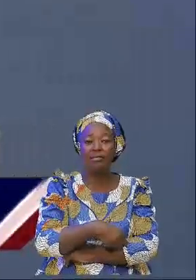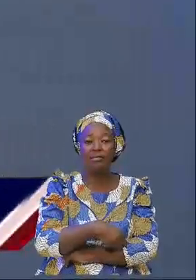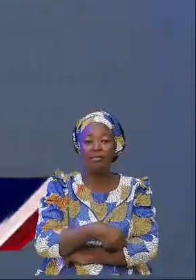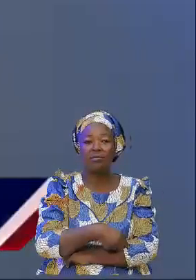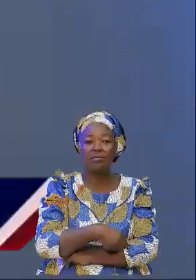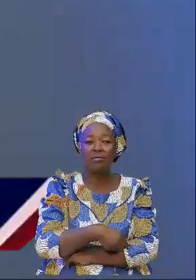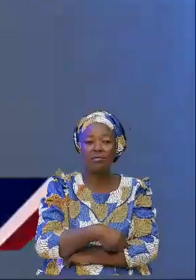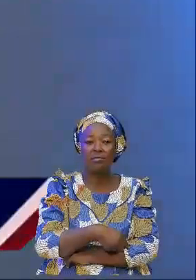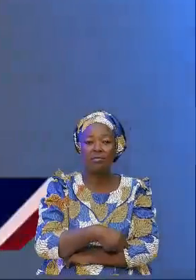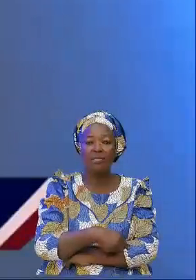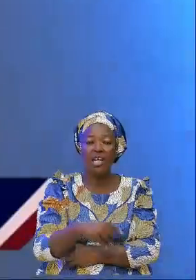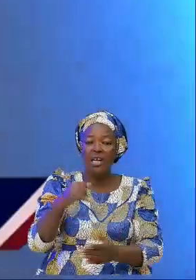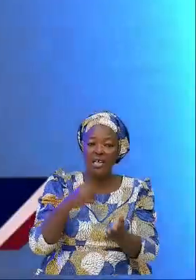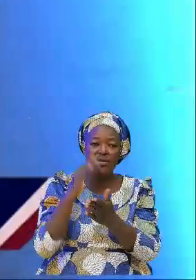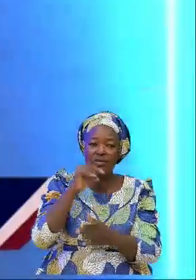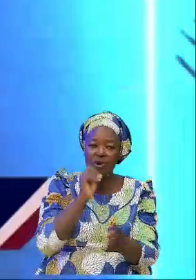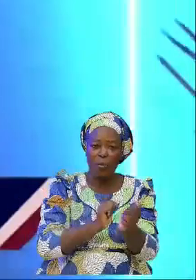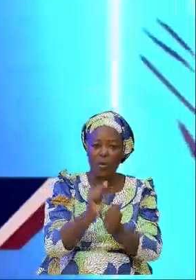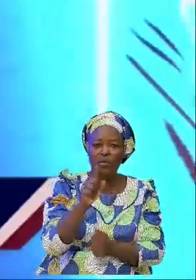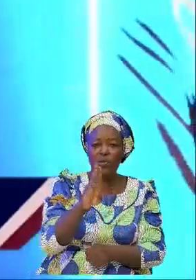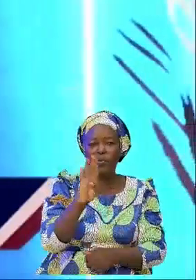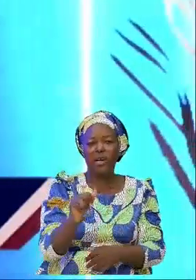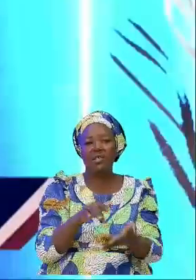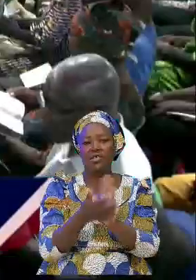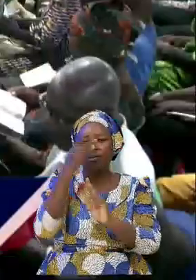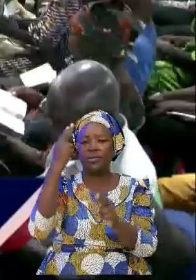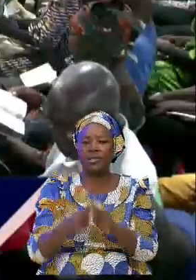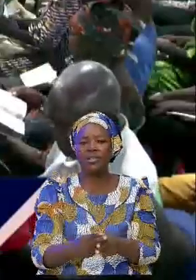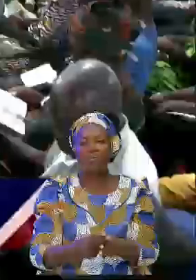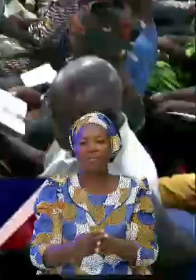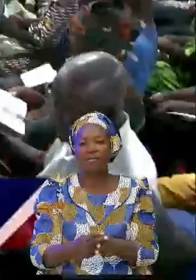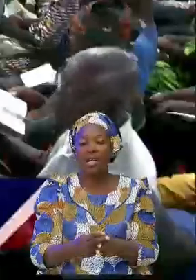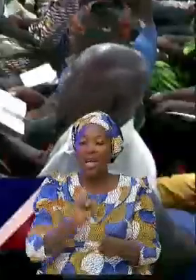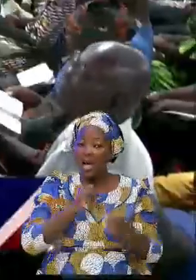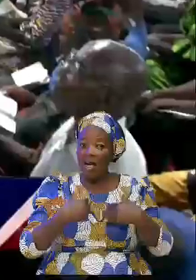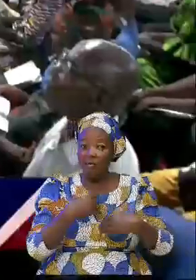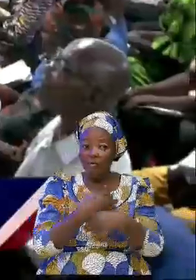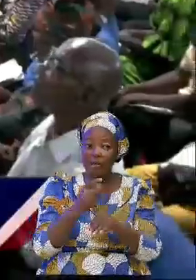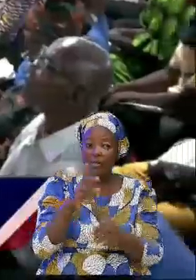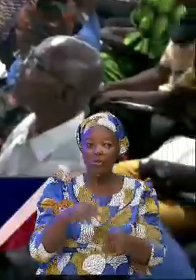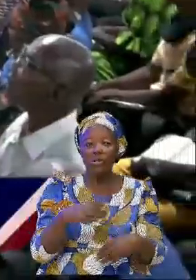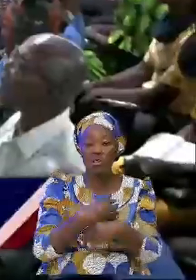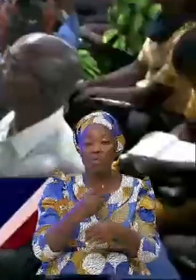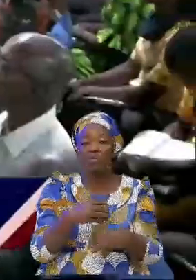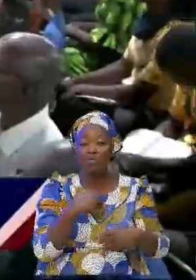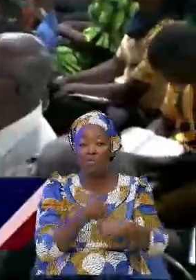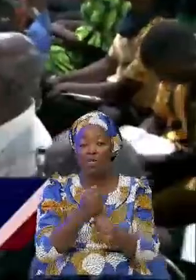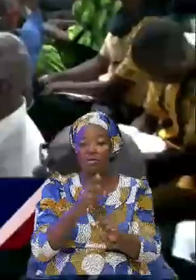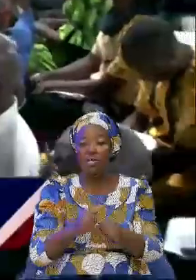day. This day. It will not pass you by.